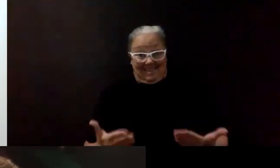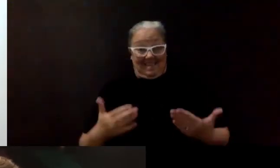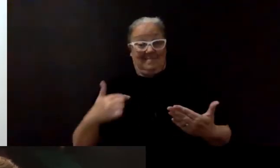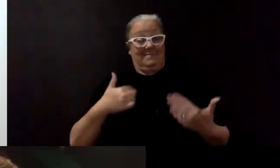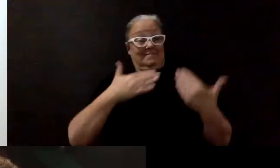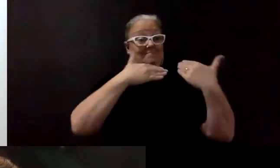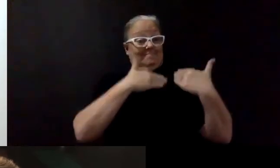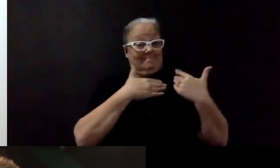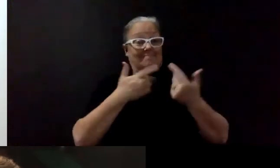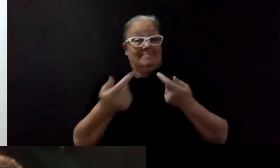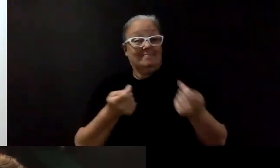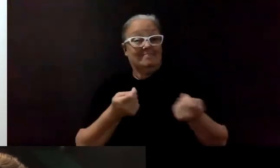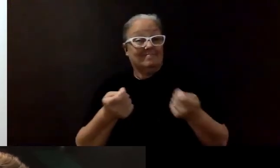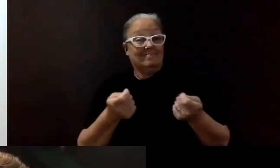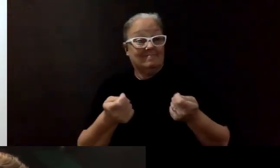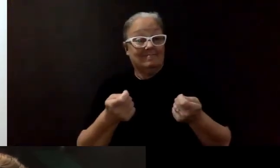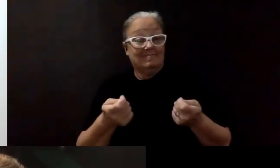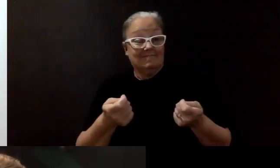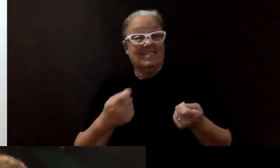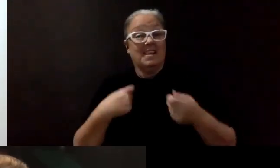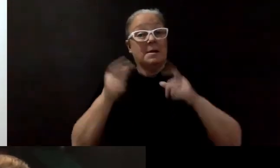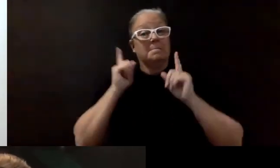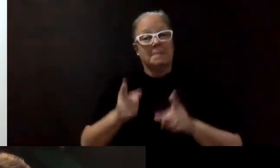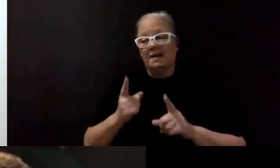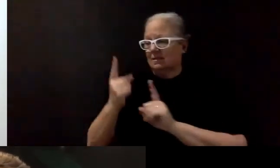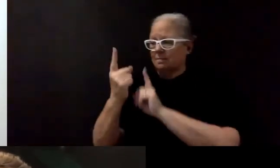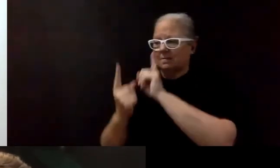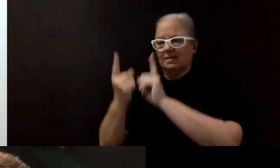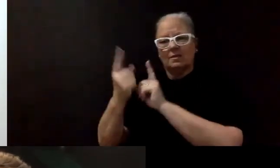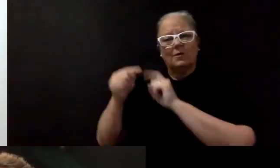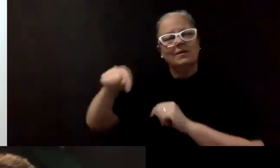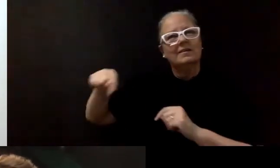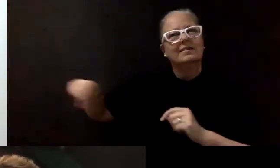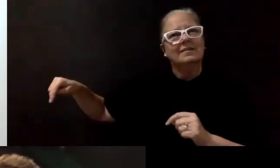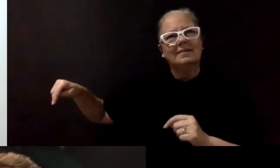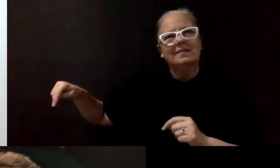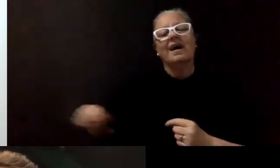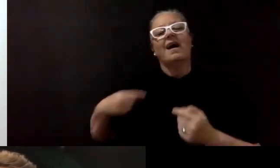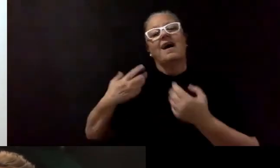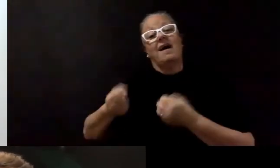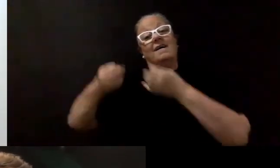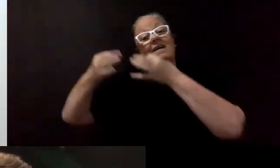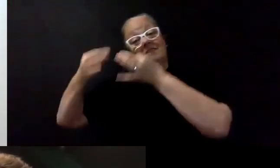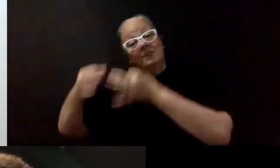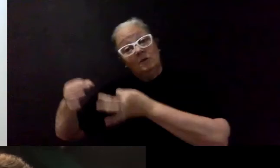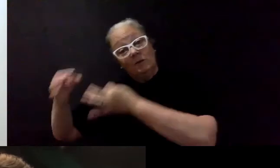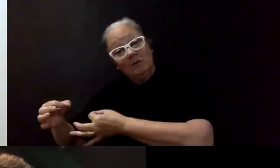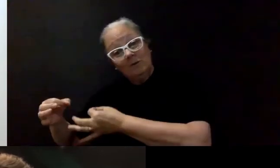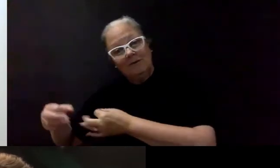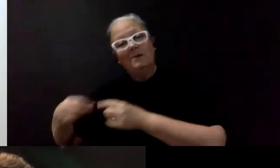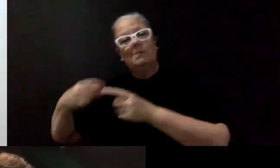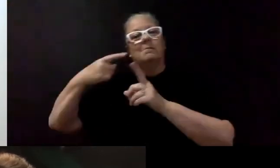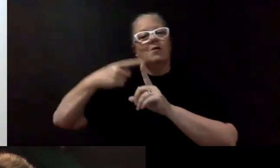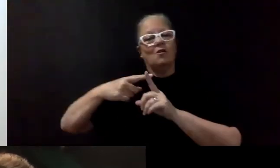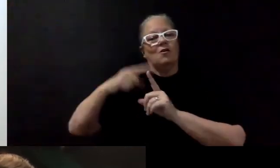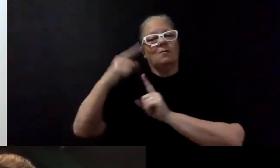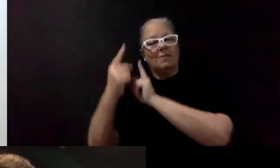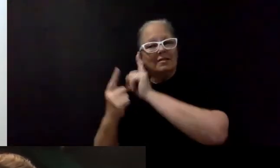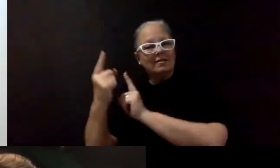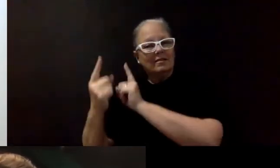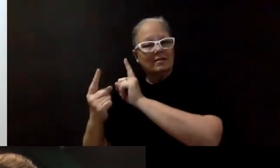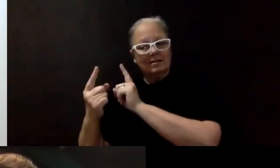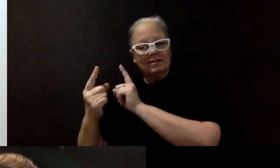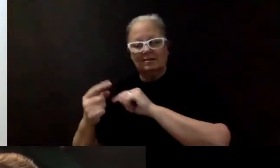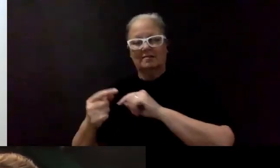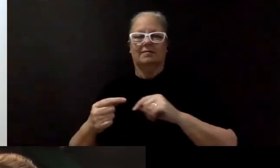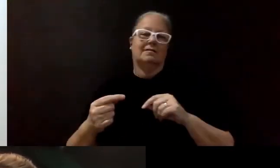without my mentors. And they've been both formal mentors and informal mentors. Formal